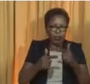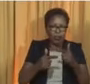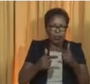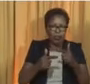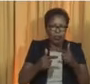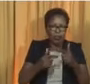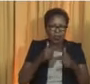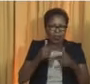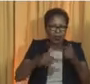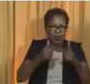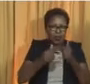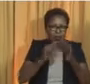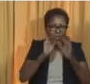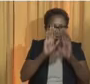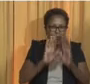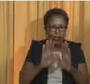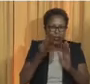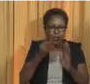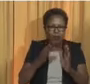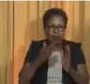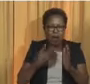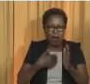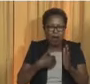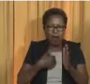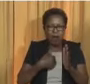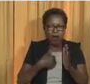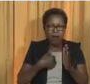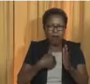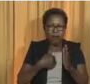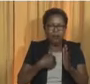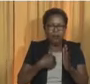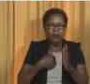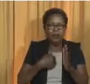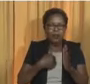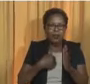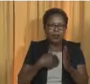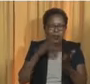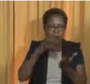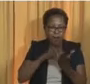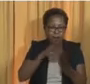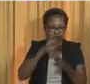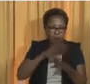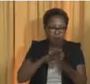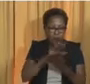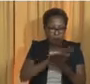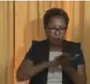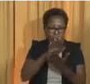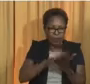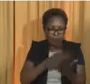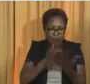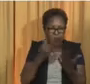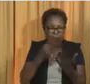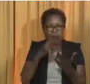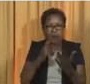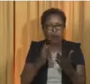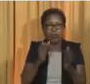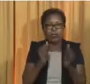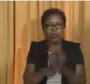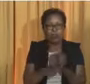of owning the Joya case on the basic structure post-2010 Constitution in light